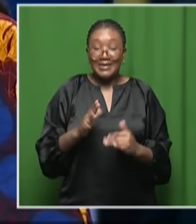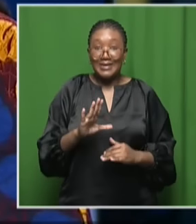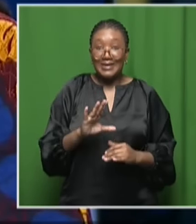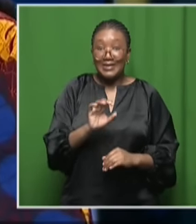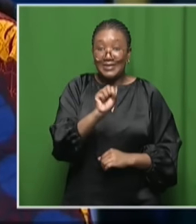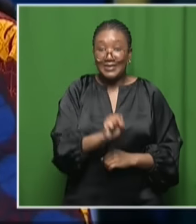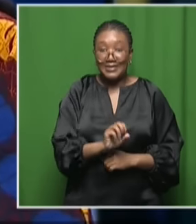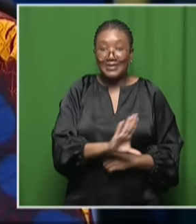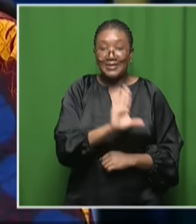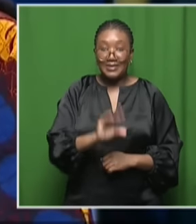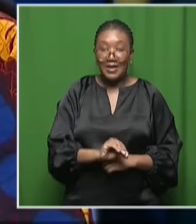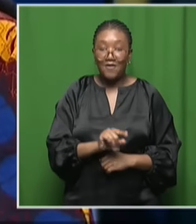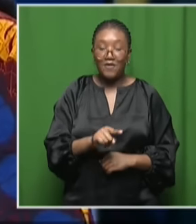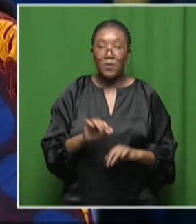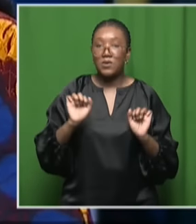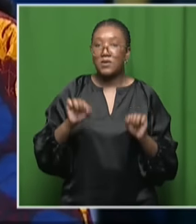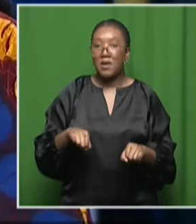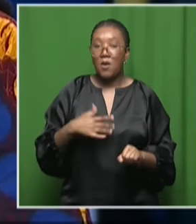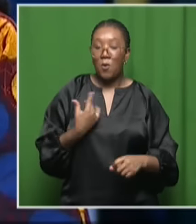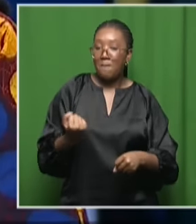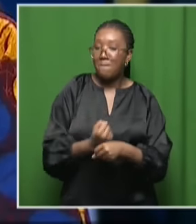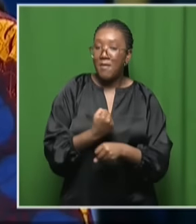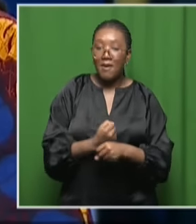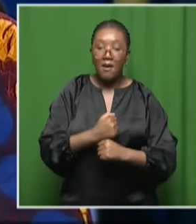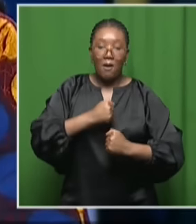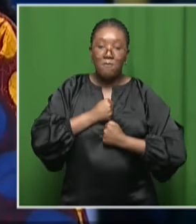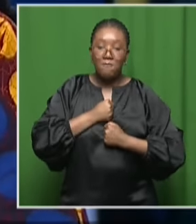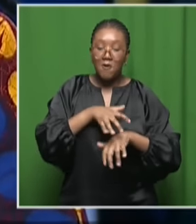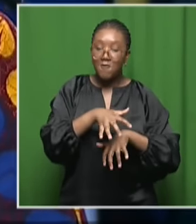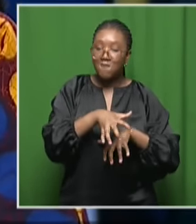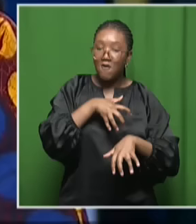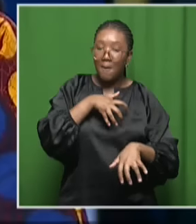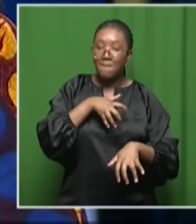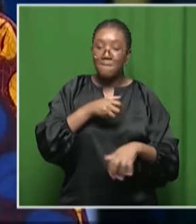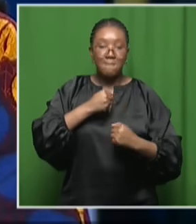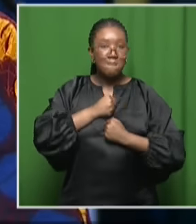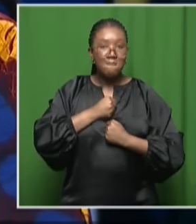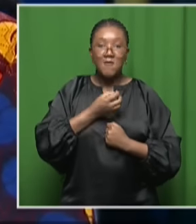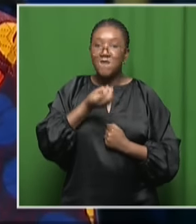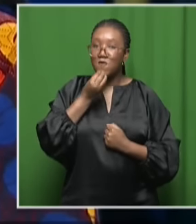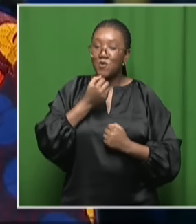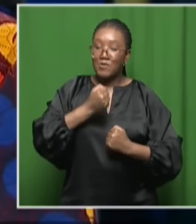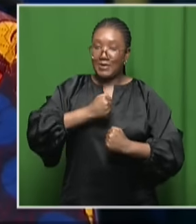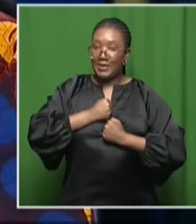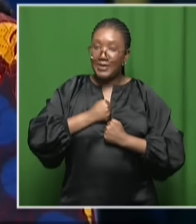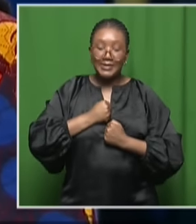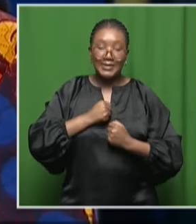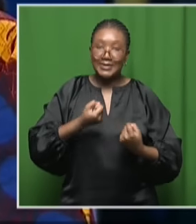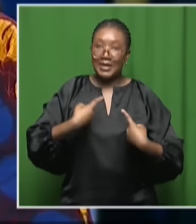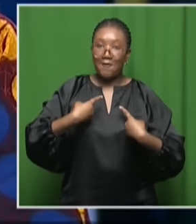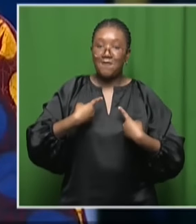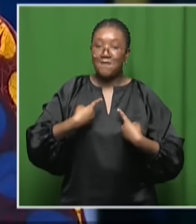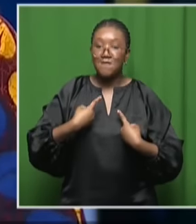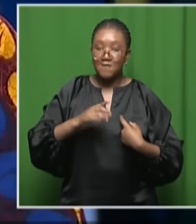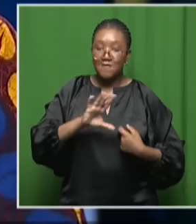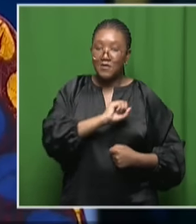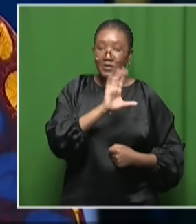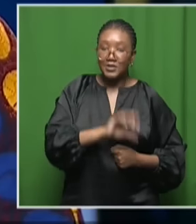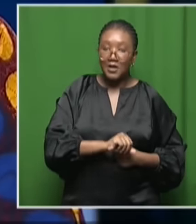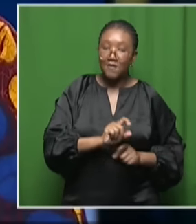African continent in that we produce enough food for ourselves. And our food insecurity